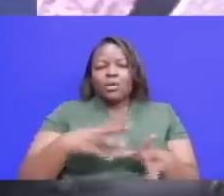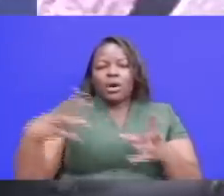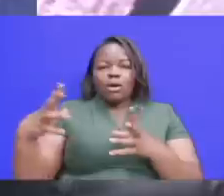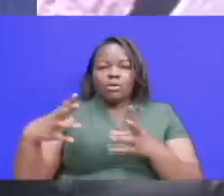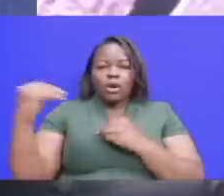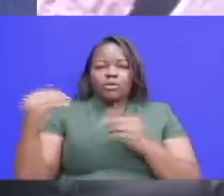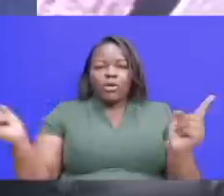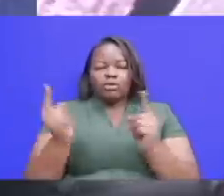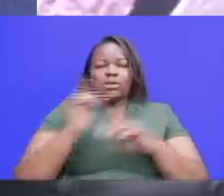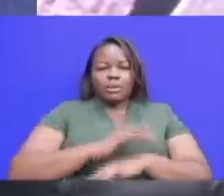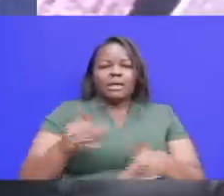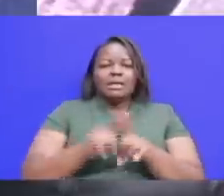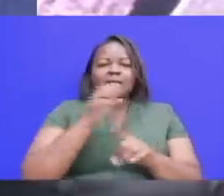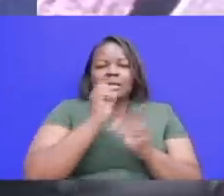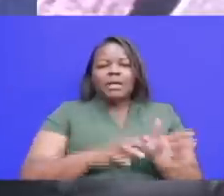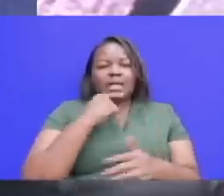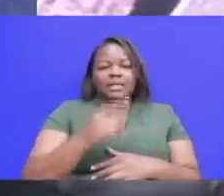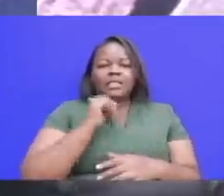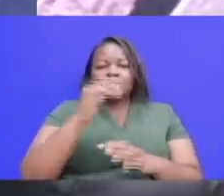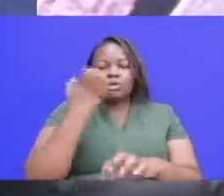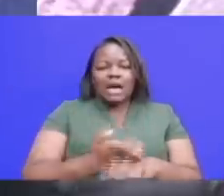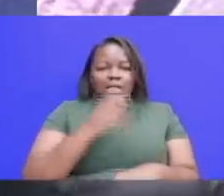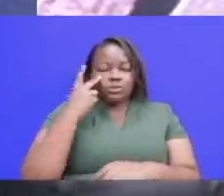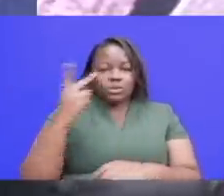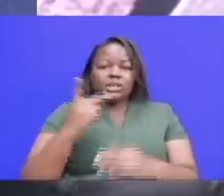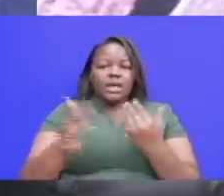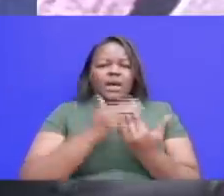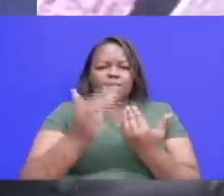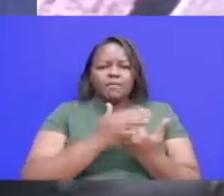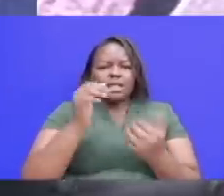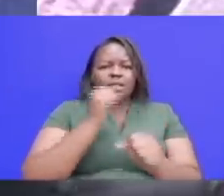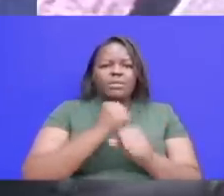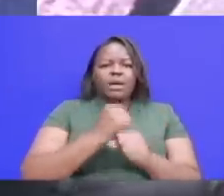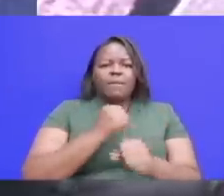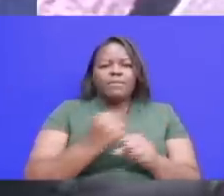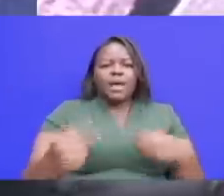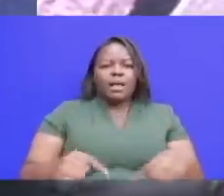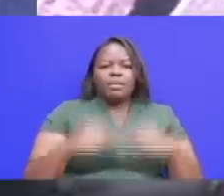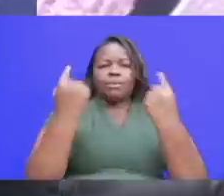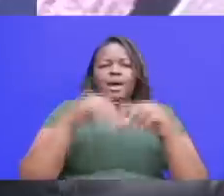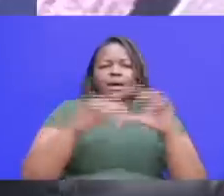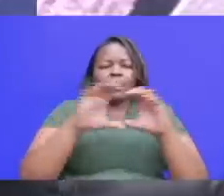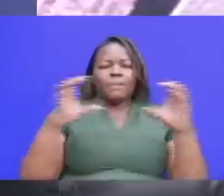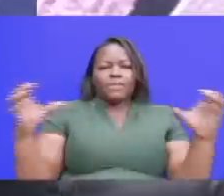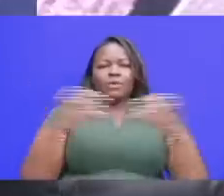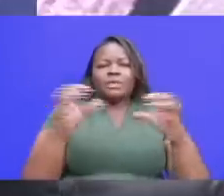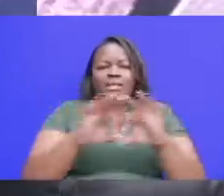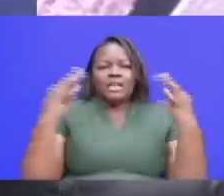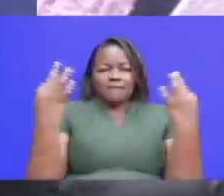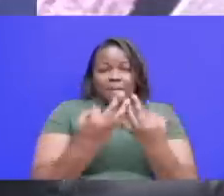break, but as Elder said, that it is not hard to see that favorism causes rift in a community, in a